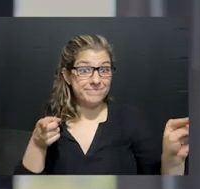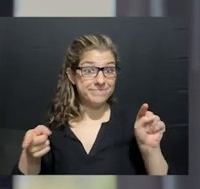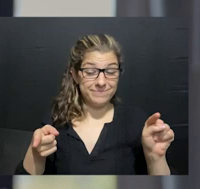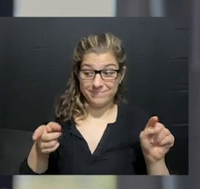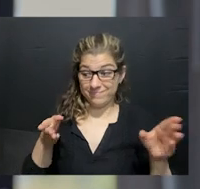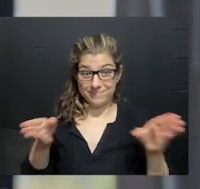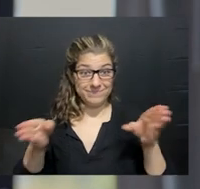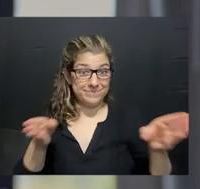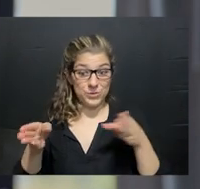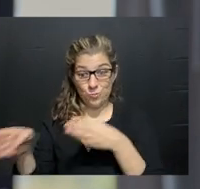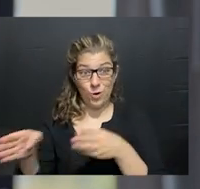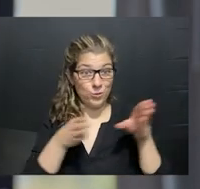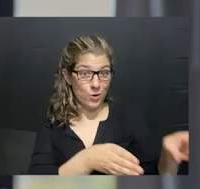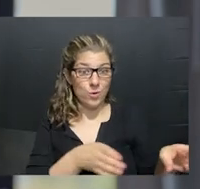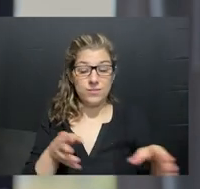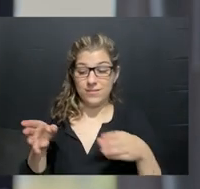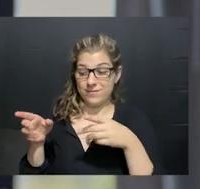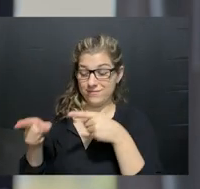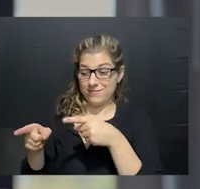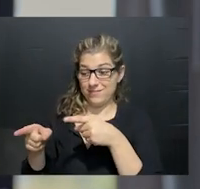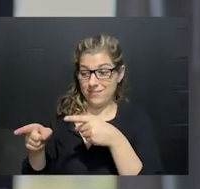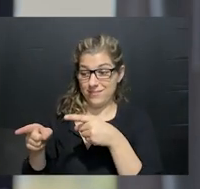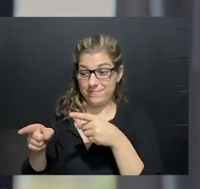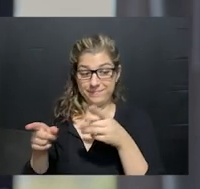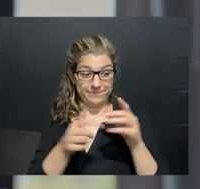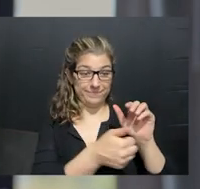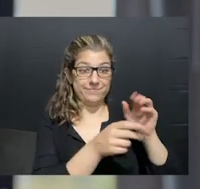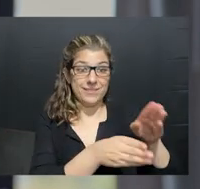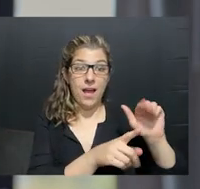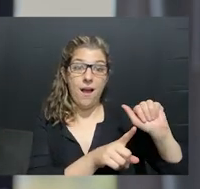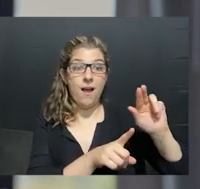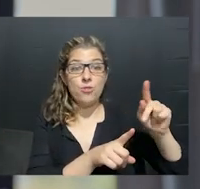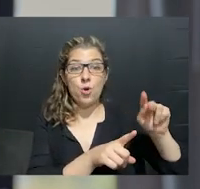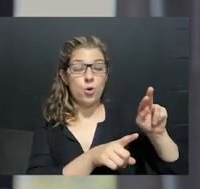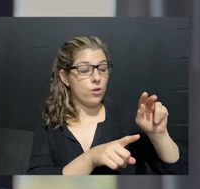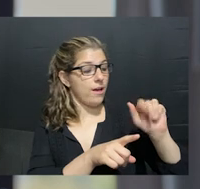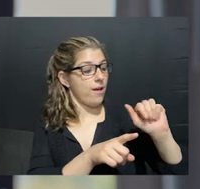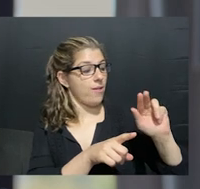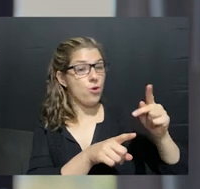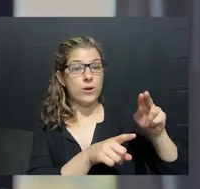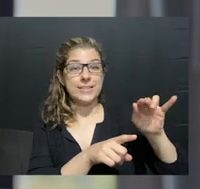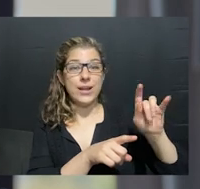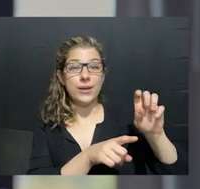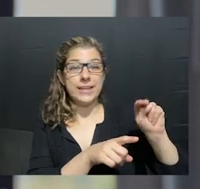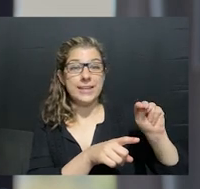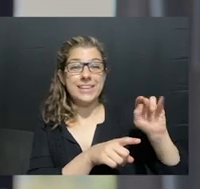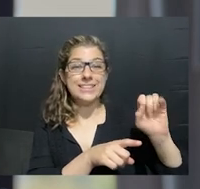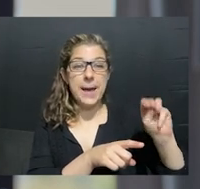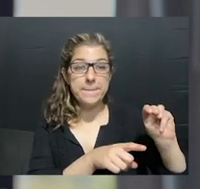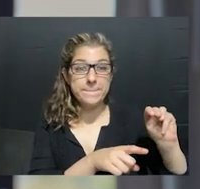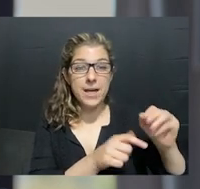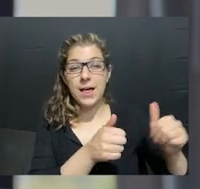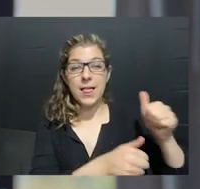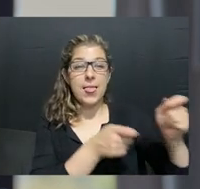go down either one of two roads. We can go down the road of authoritarianism, which we're closest to than perhaps at any